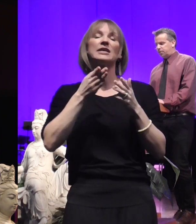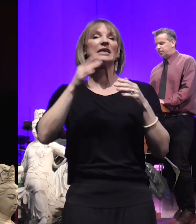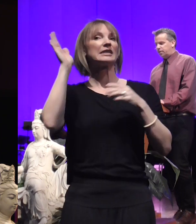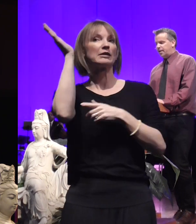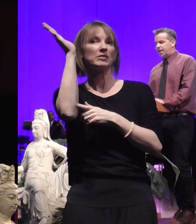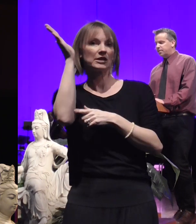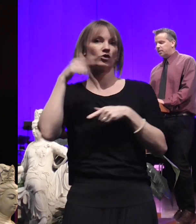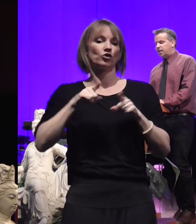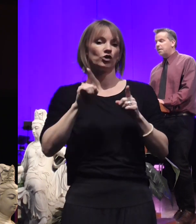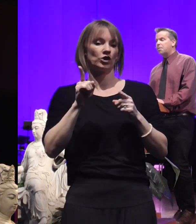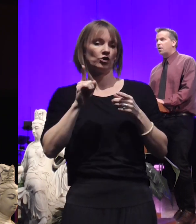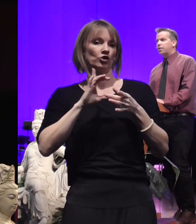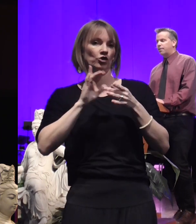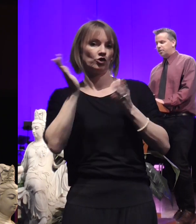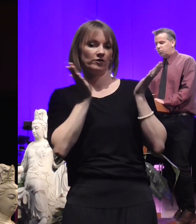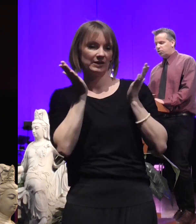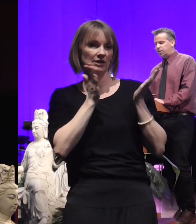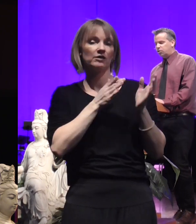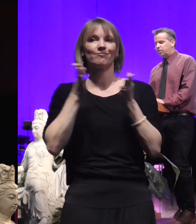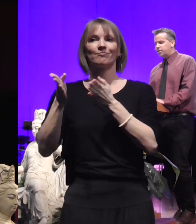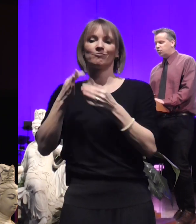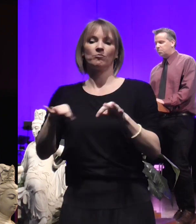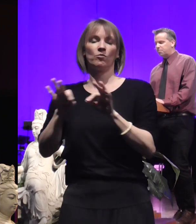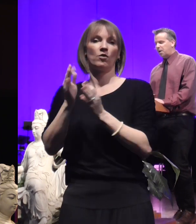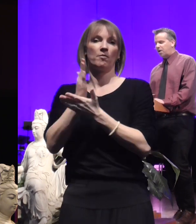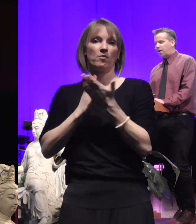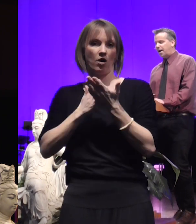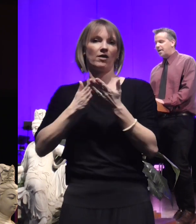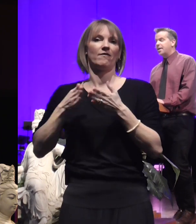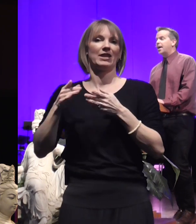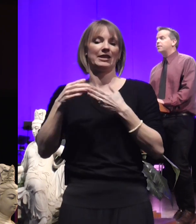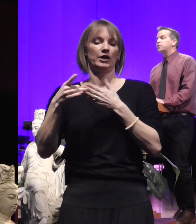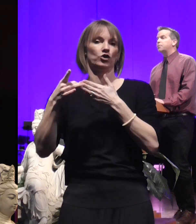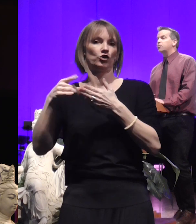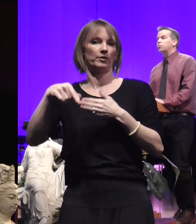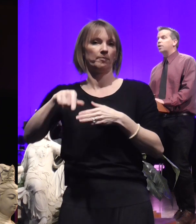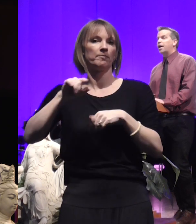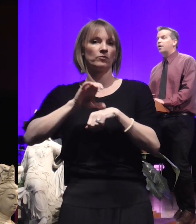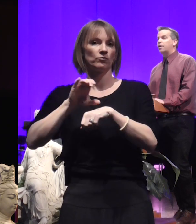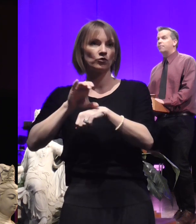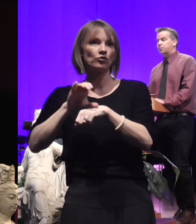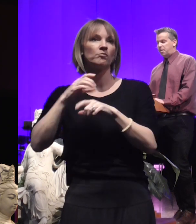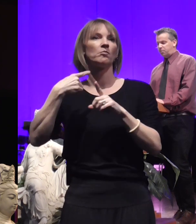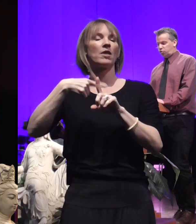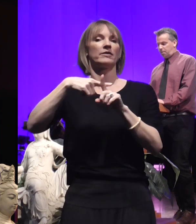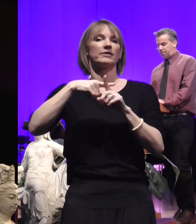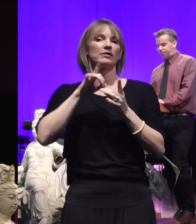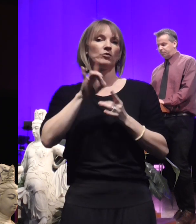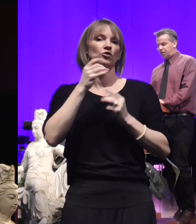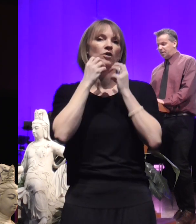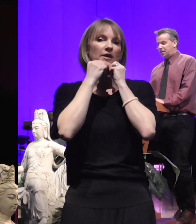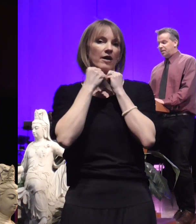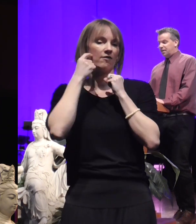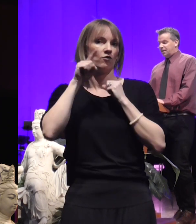at services, and is a key part of the strategic leadership of Mile High and the spiritual care of its